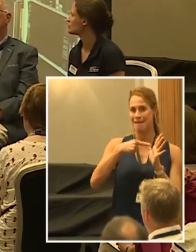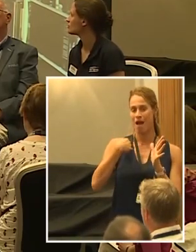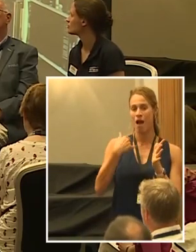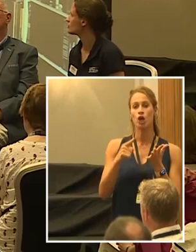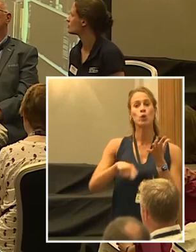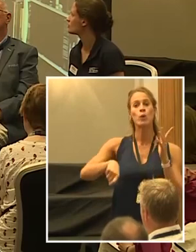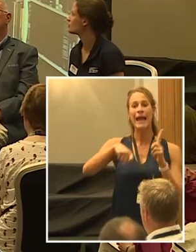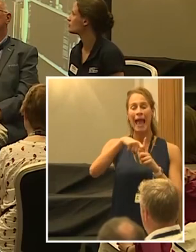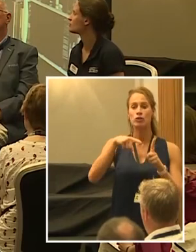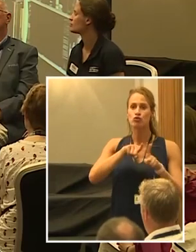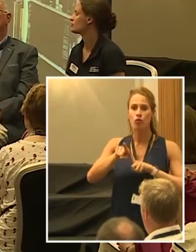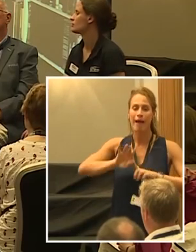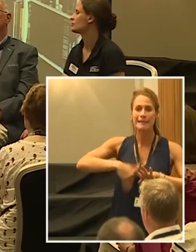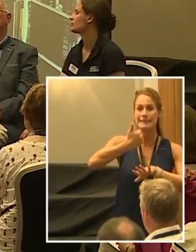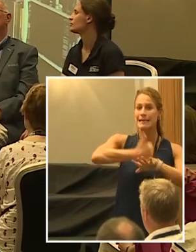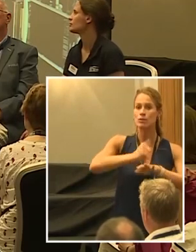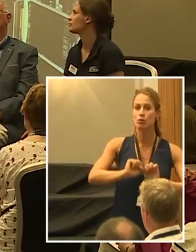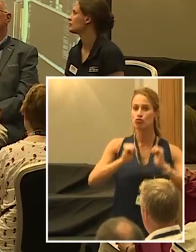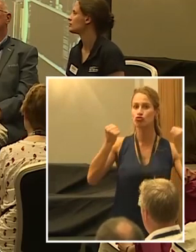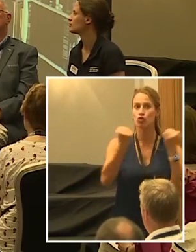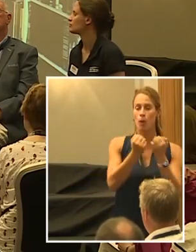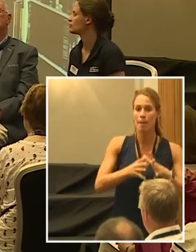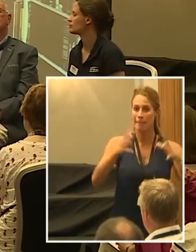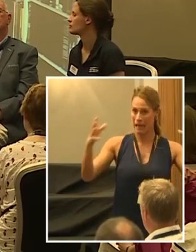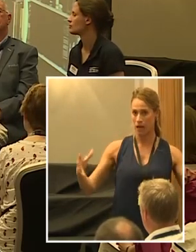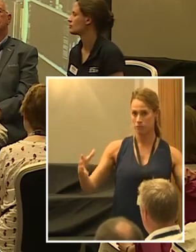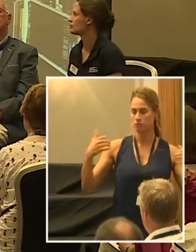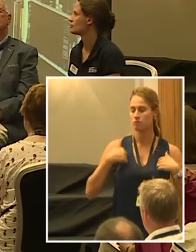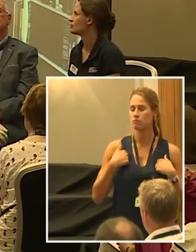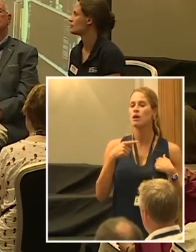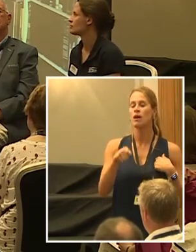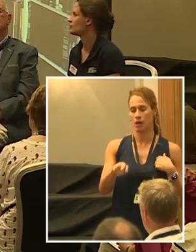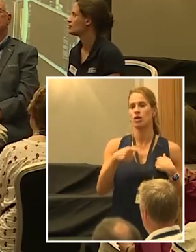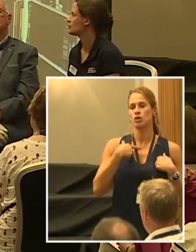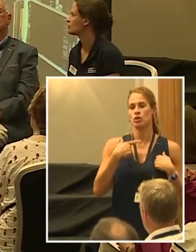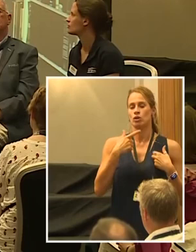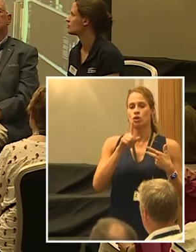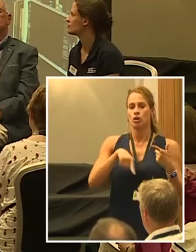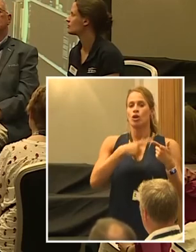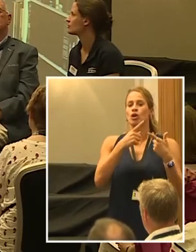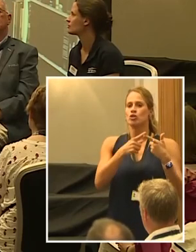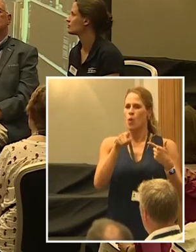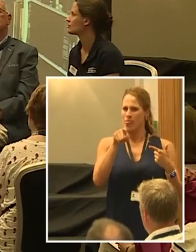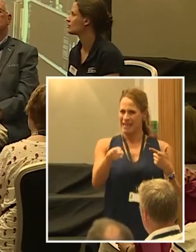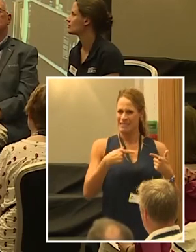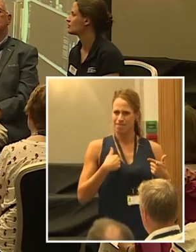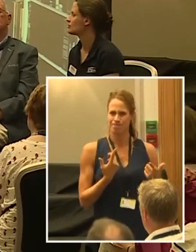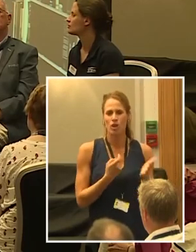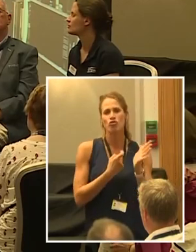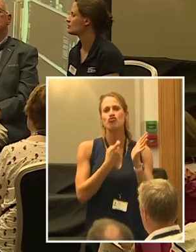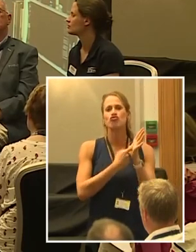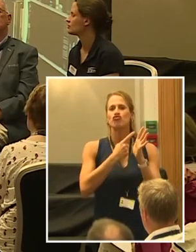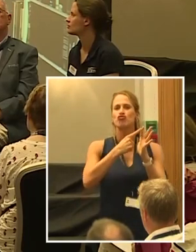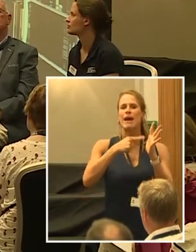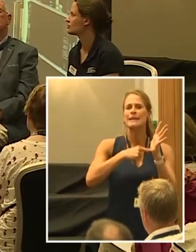interaction between groups. In relation to this specific question, yes, these things are called retinoids, and